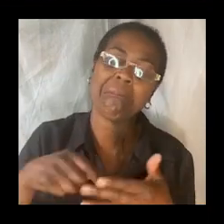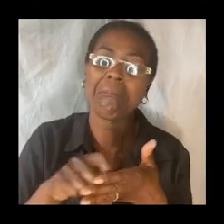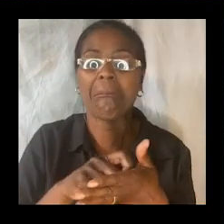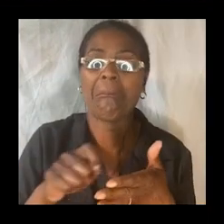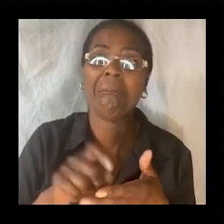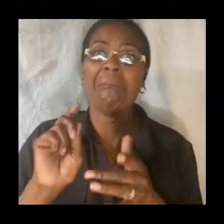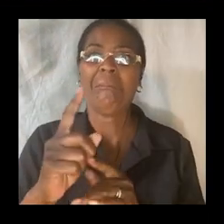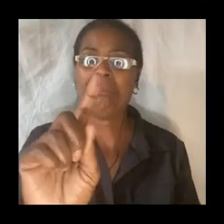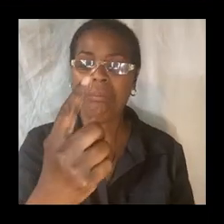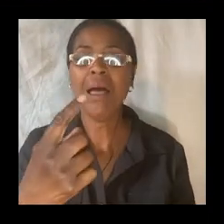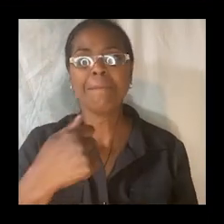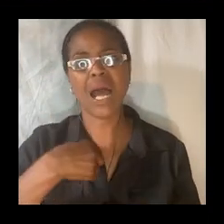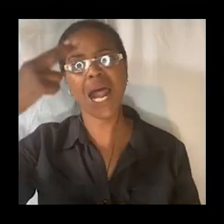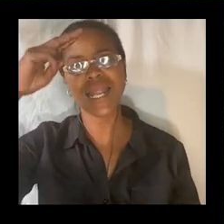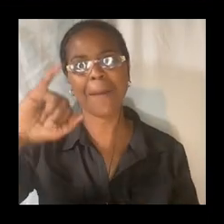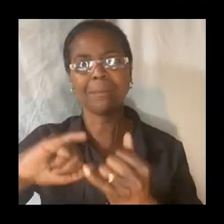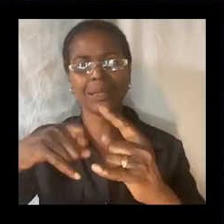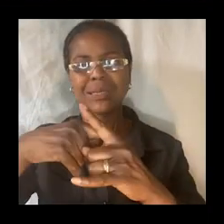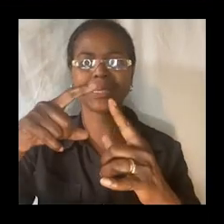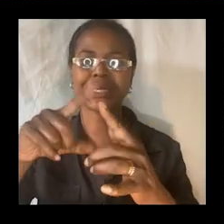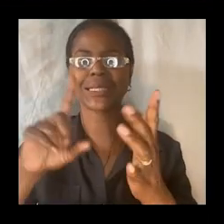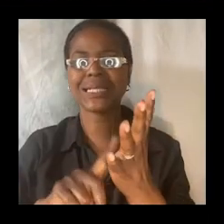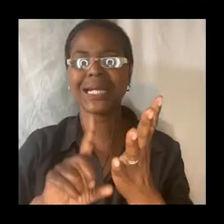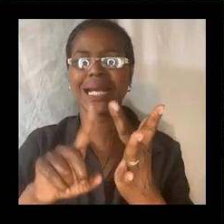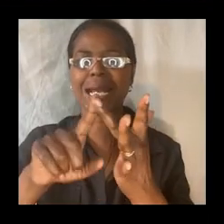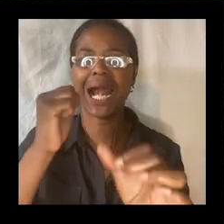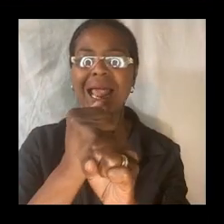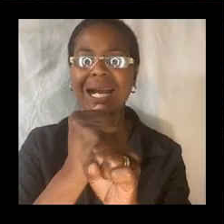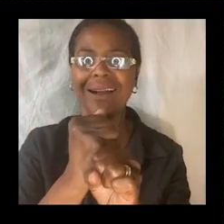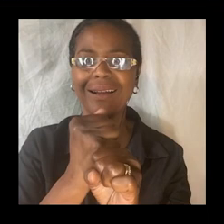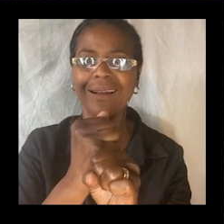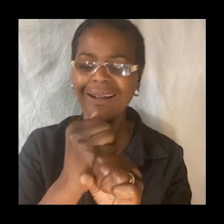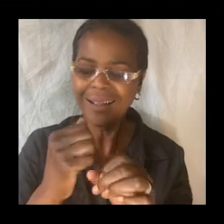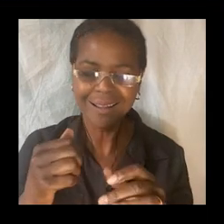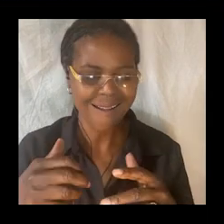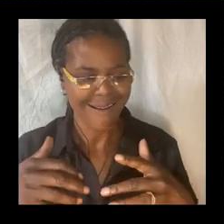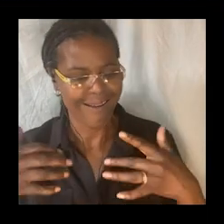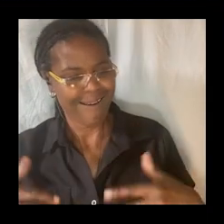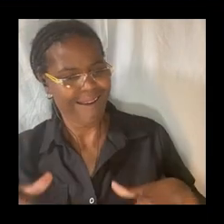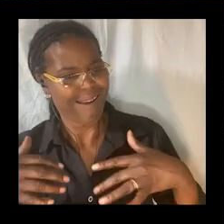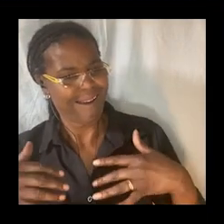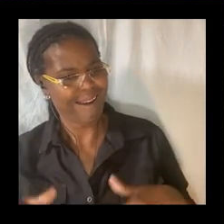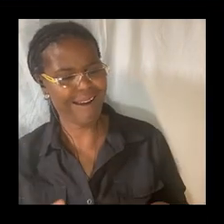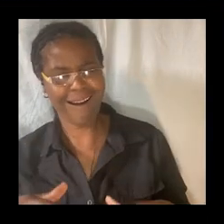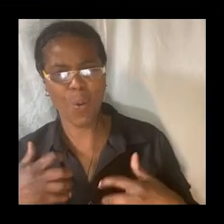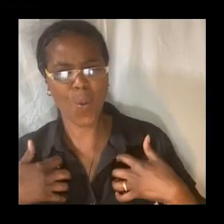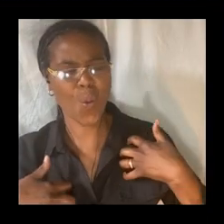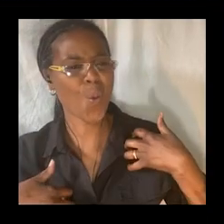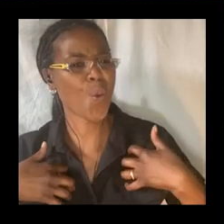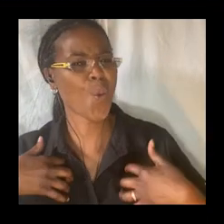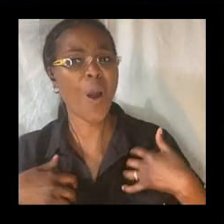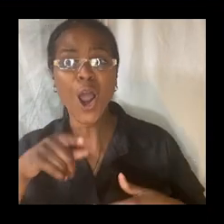until he says himself, "My name is Skellig." I didn't know. I find that absolutely fascinating